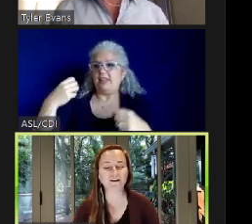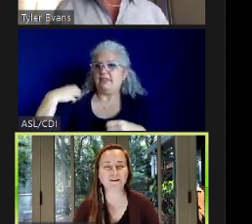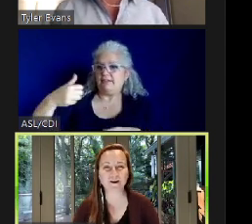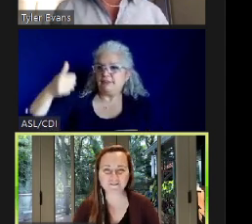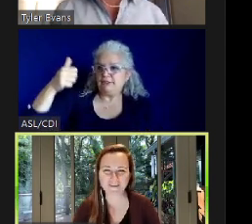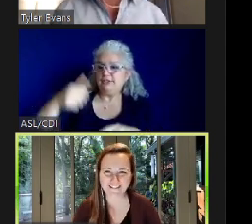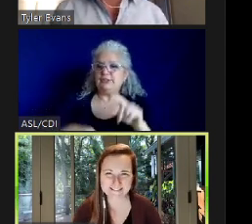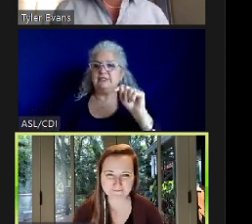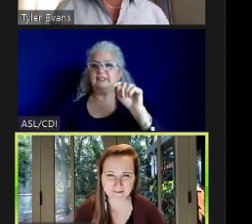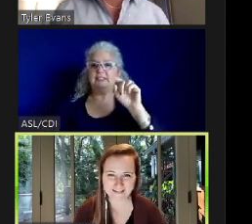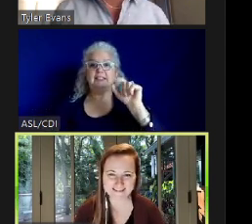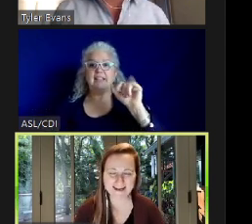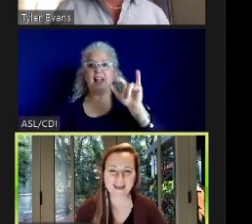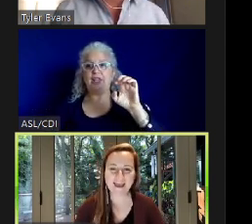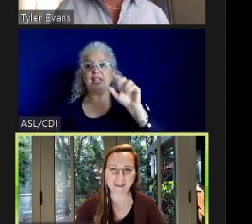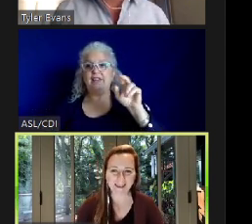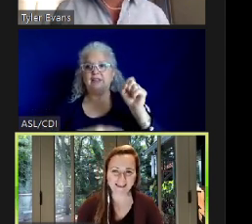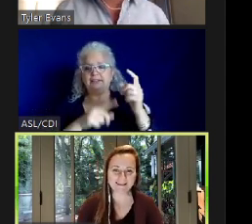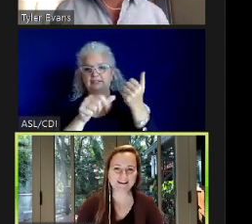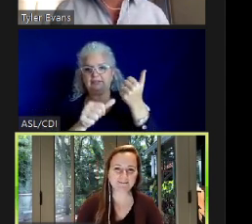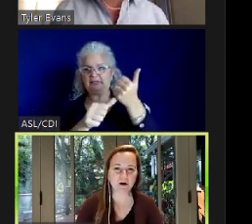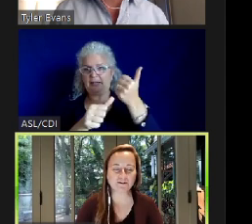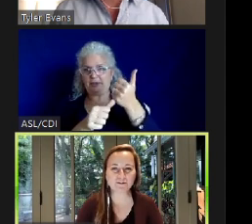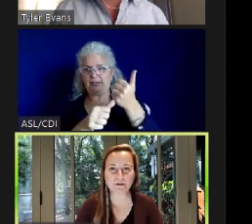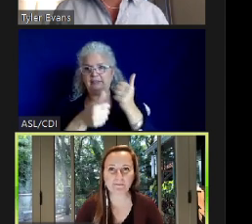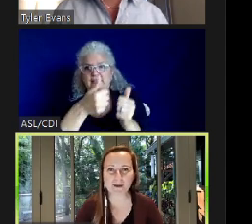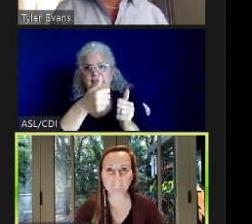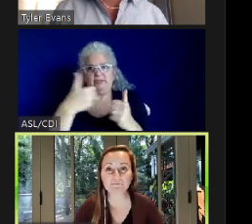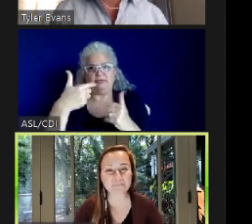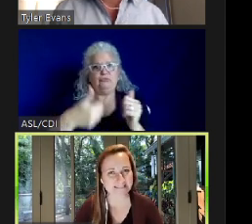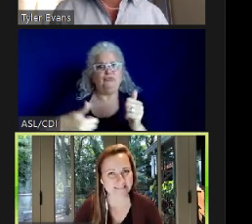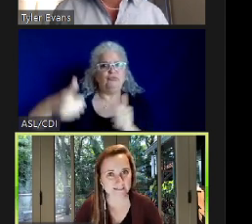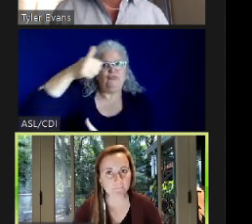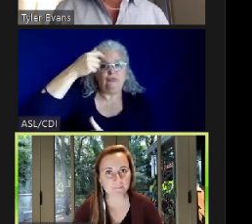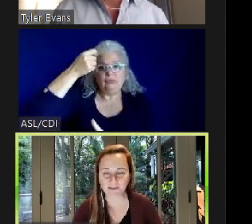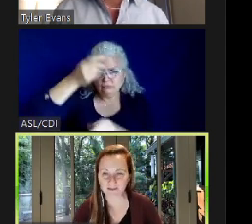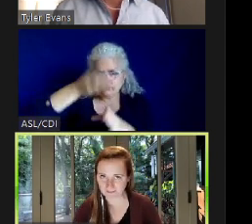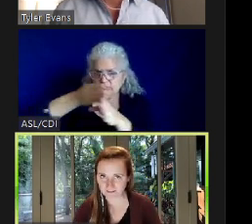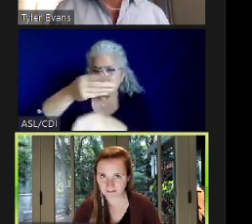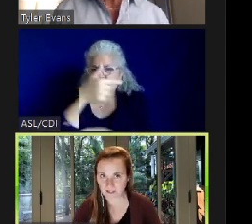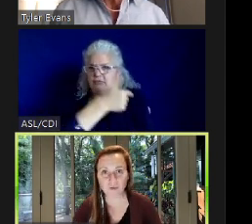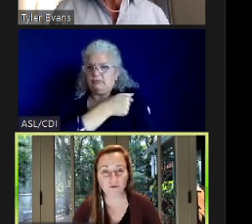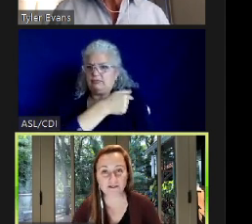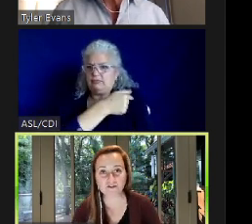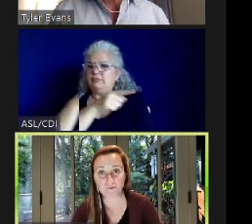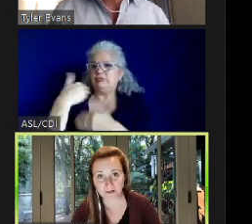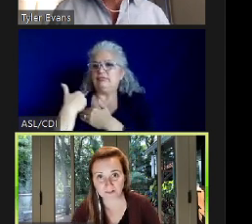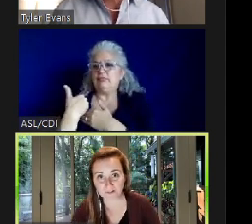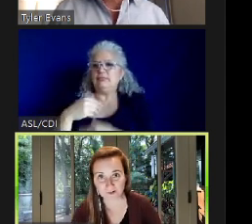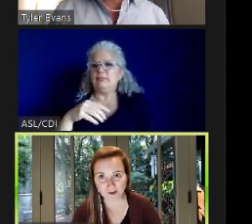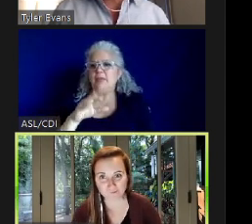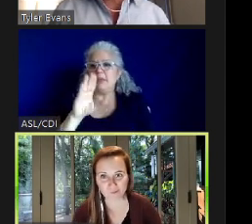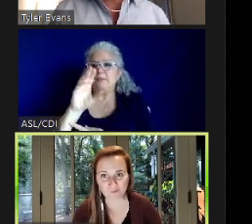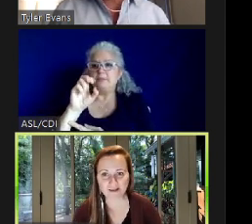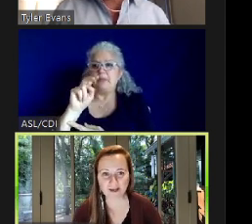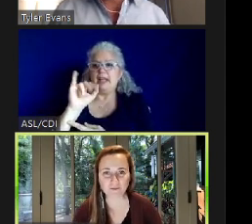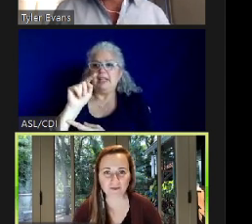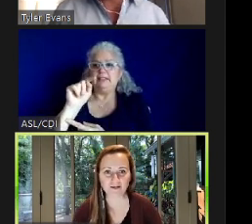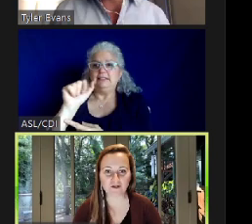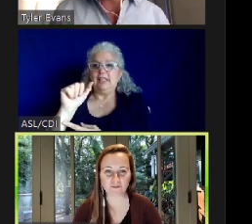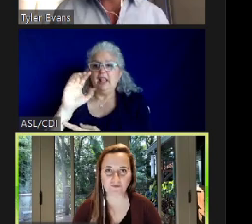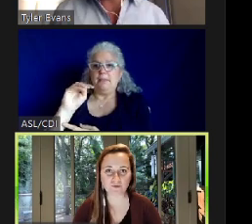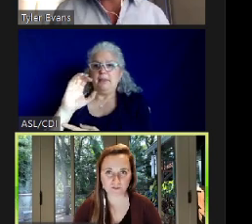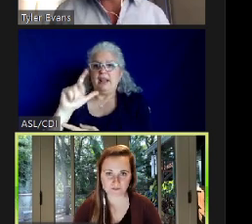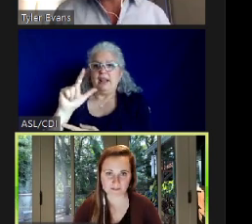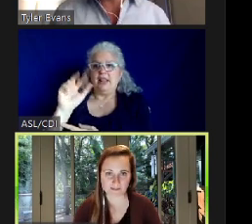chief of our vaccine branch, and also joined by Benita McLaren, who is Director of Marin Health